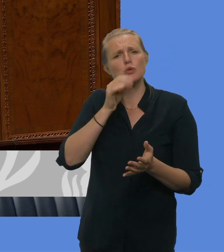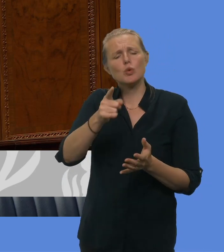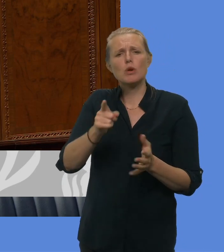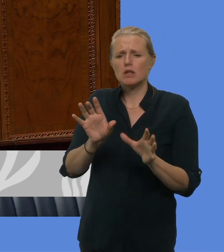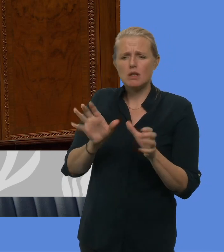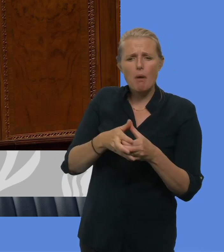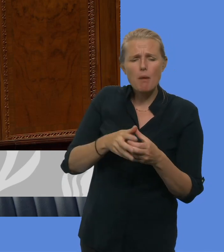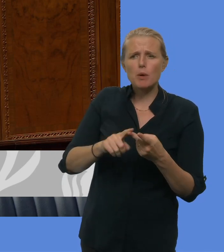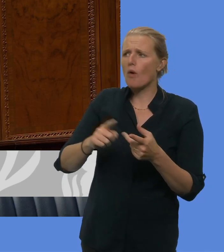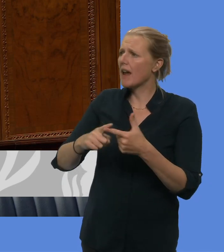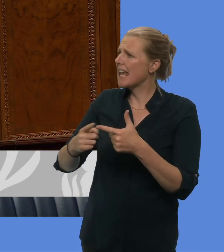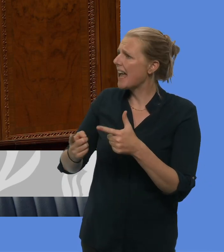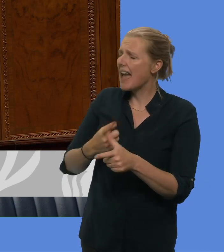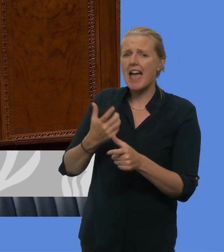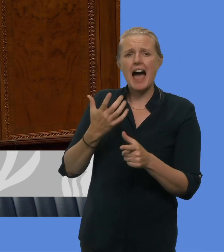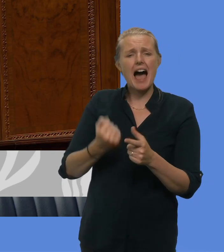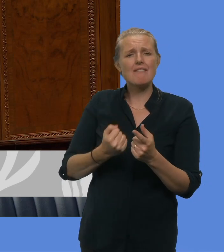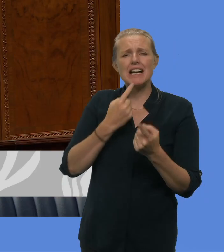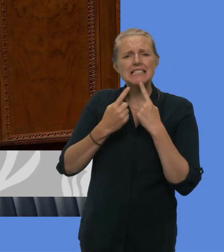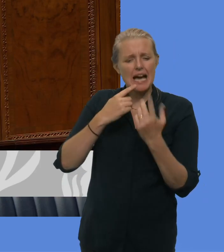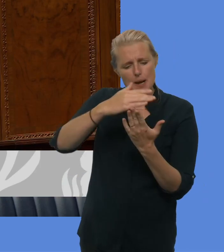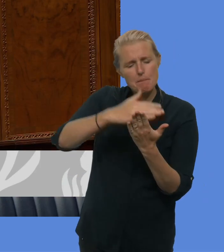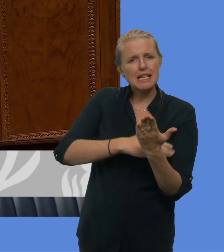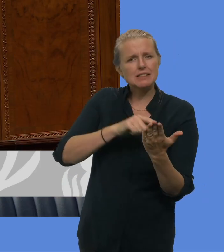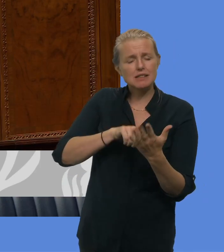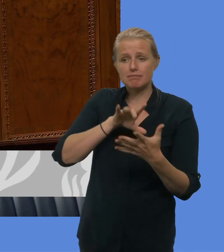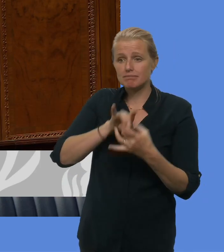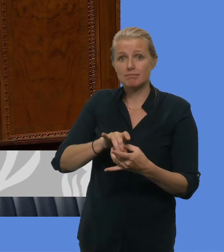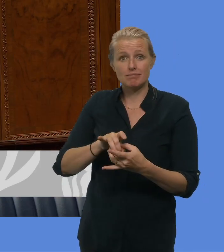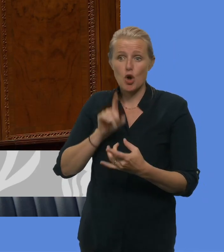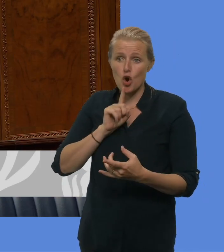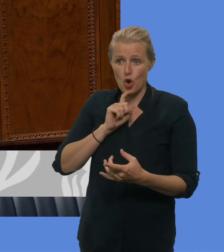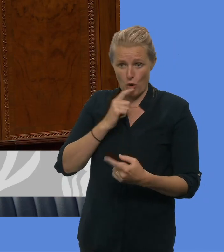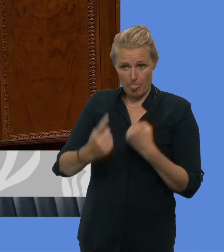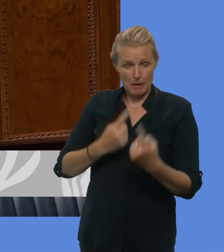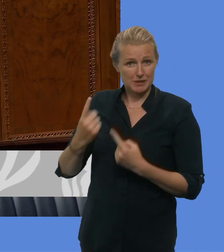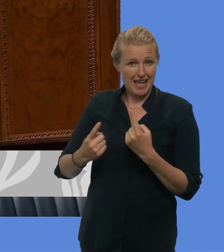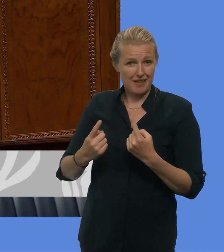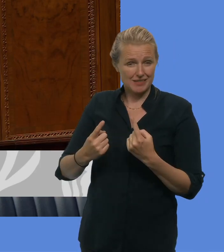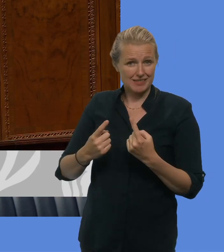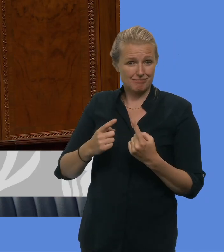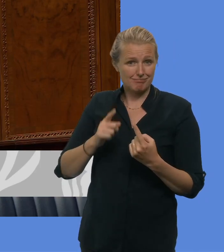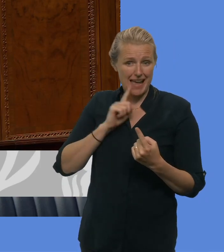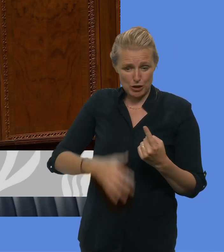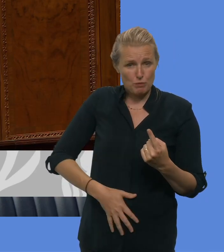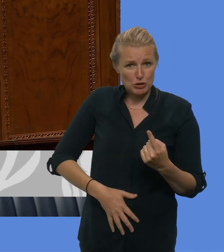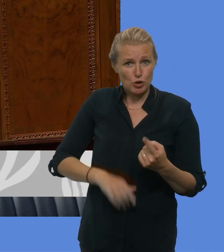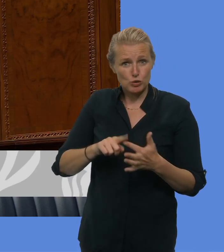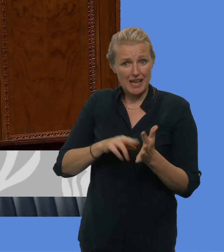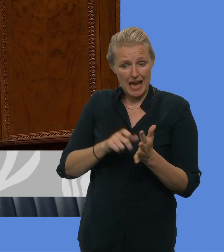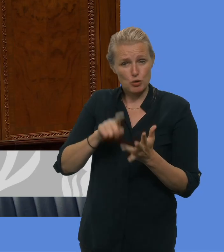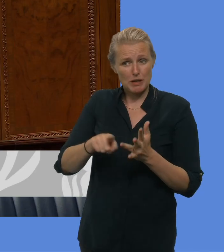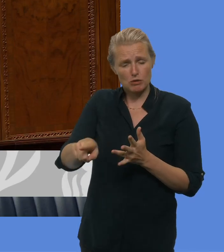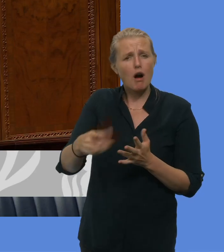have a database of the amount of days missed by people suffering from endometriosis? And we also support greater work for